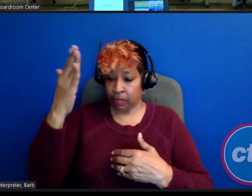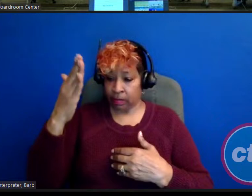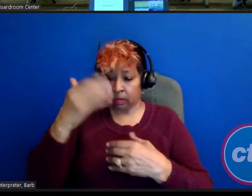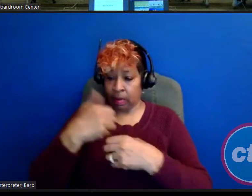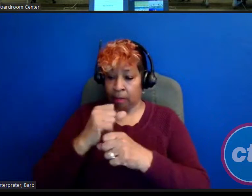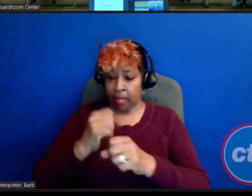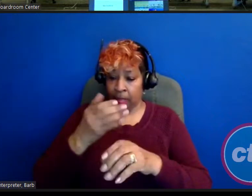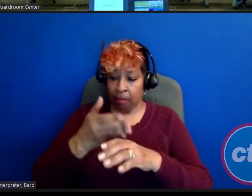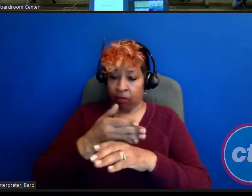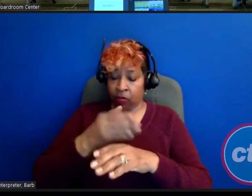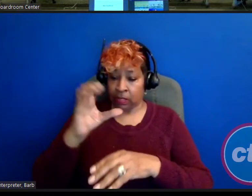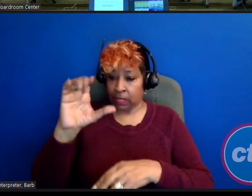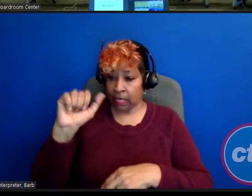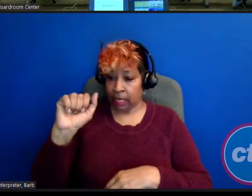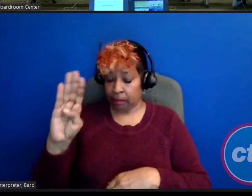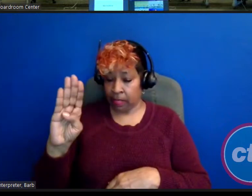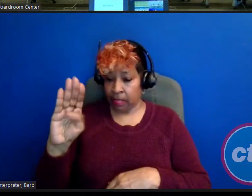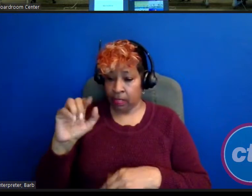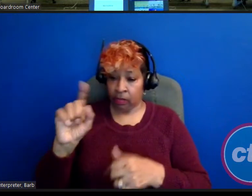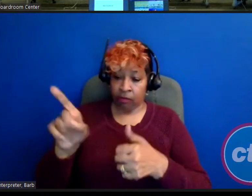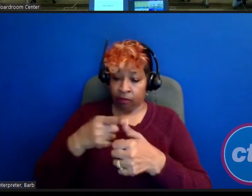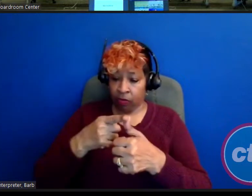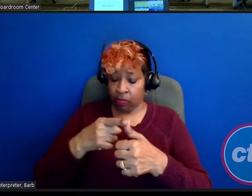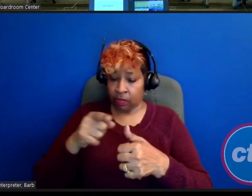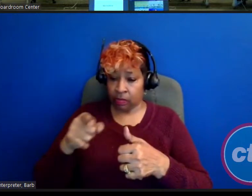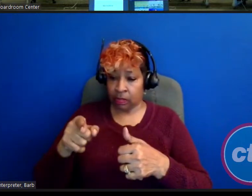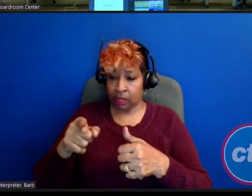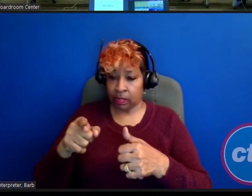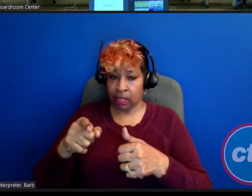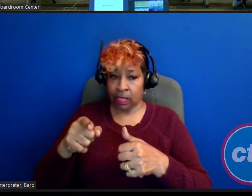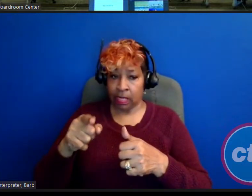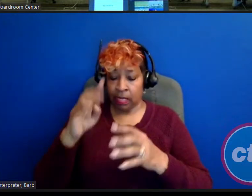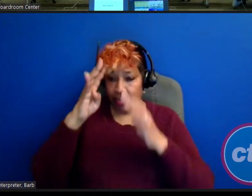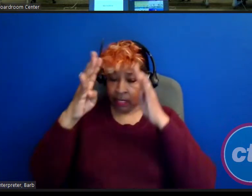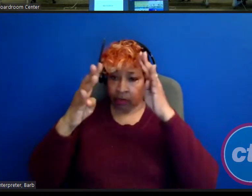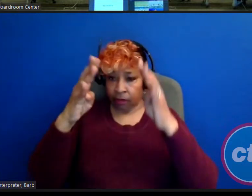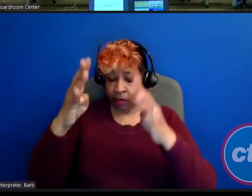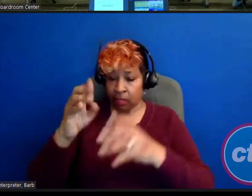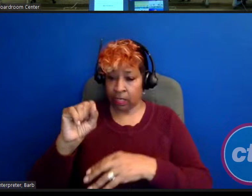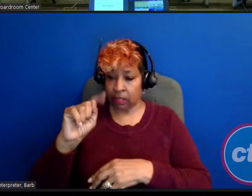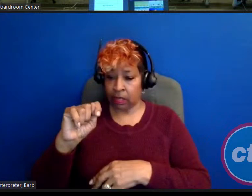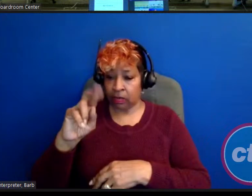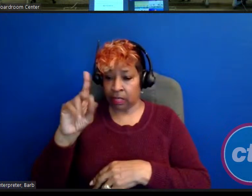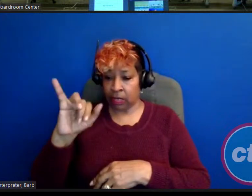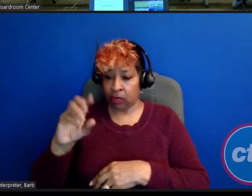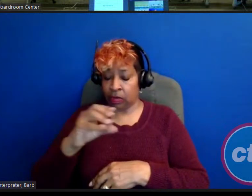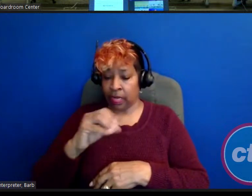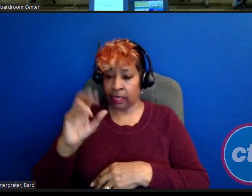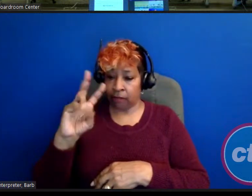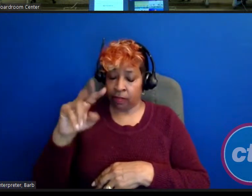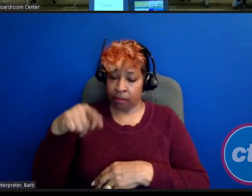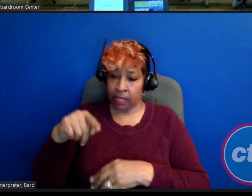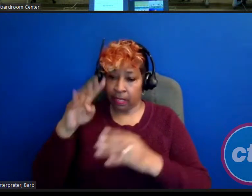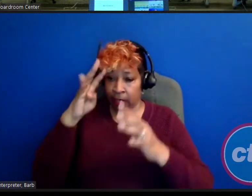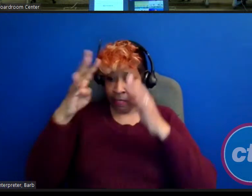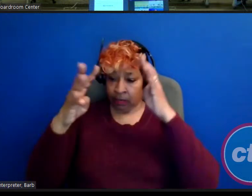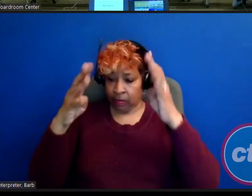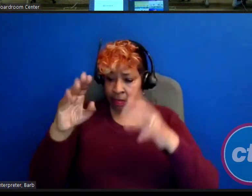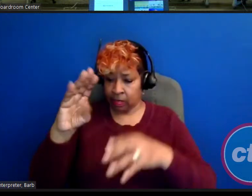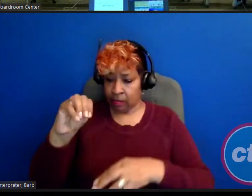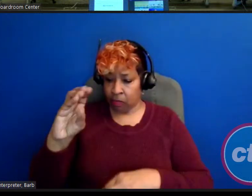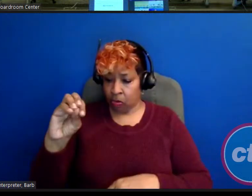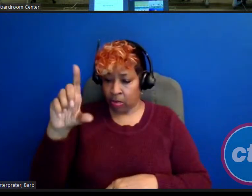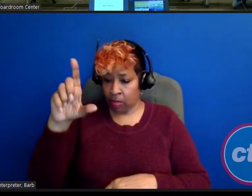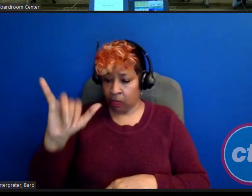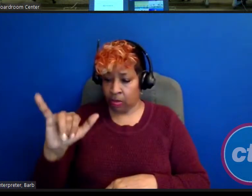the CAB. Our first is entitled Innovation Studio, and our VP of Innovation, Molly Hoppy, along